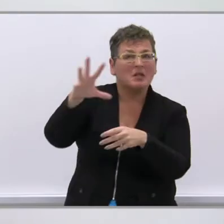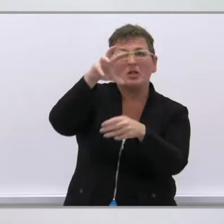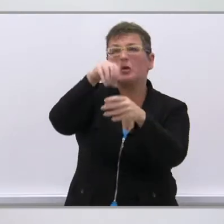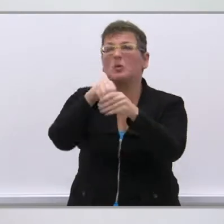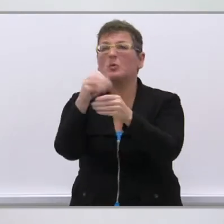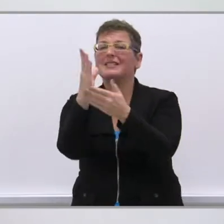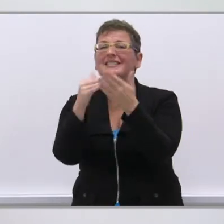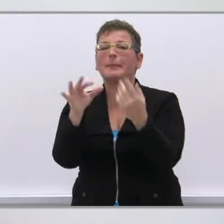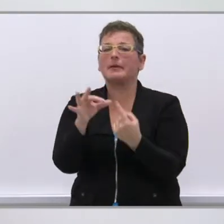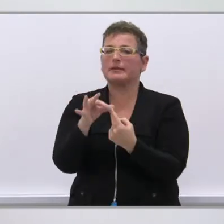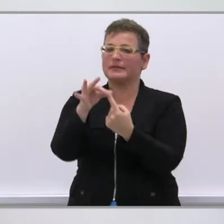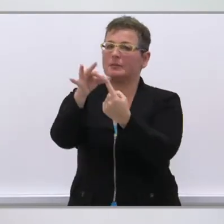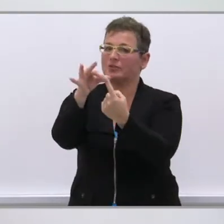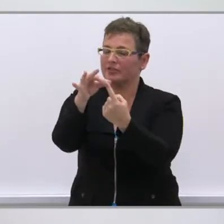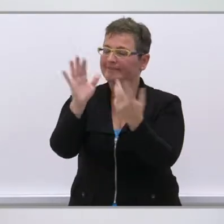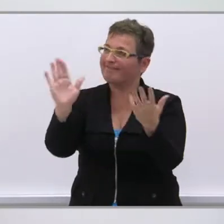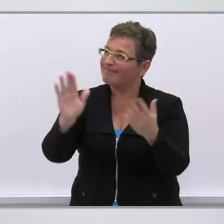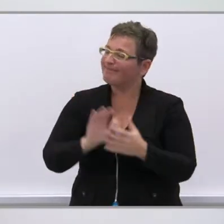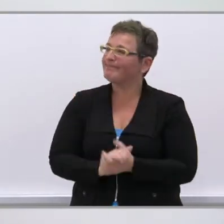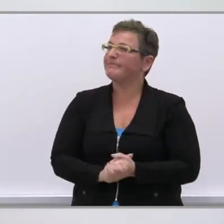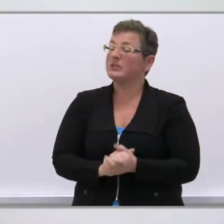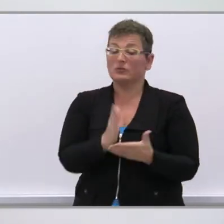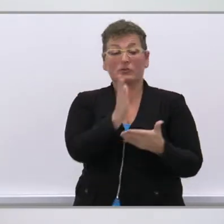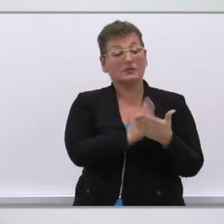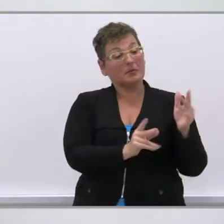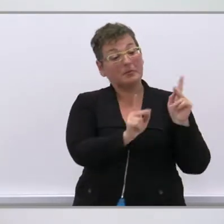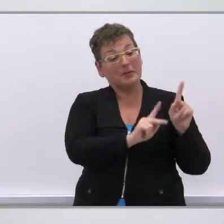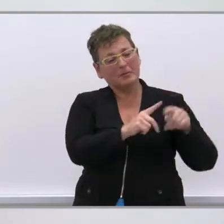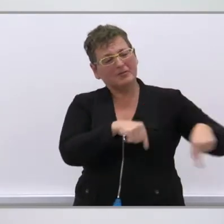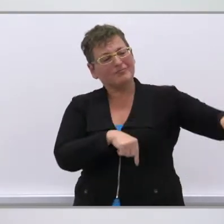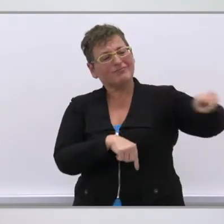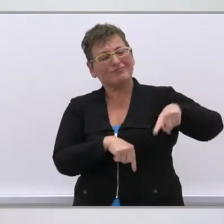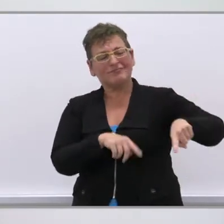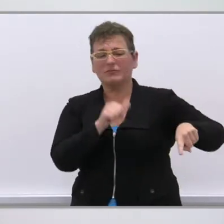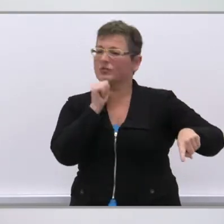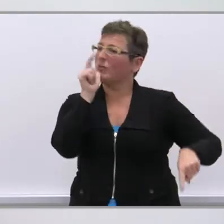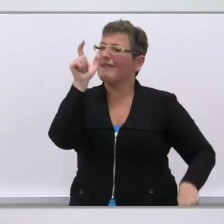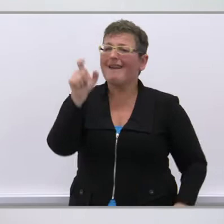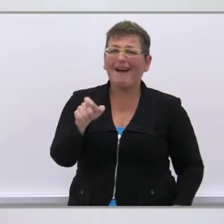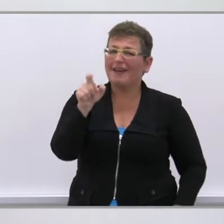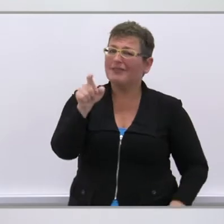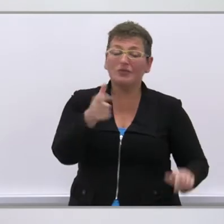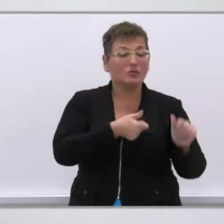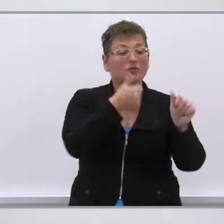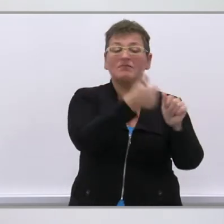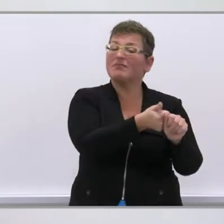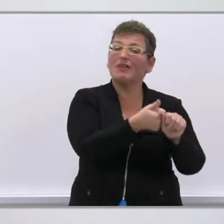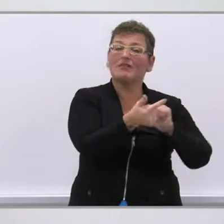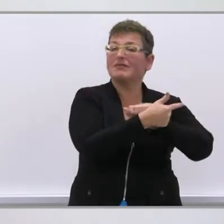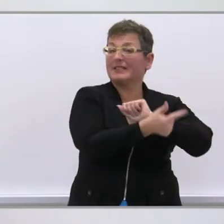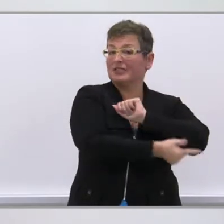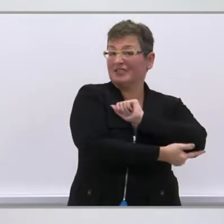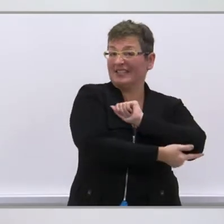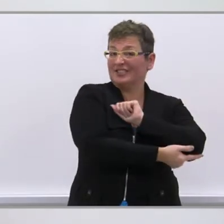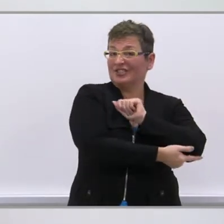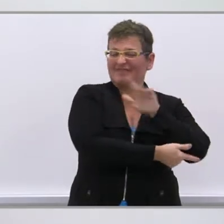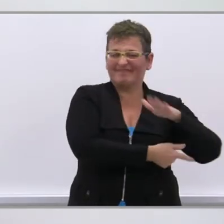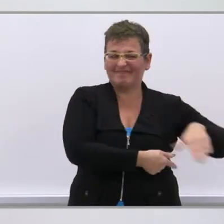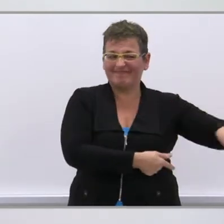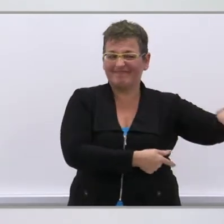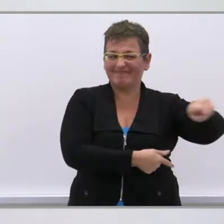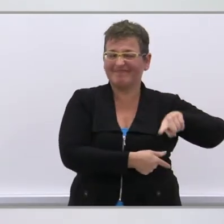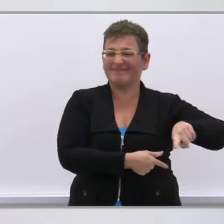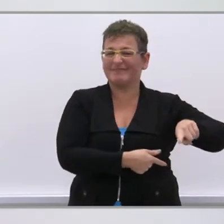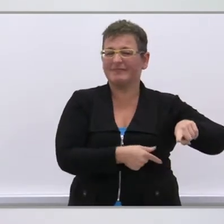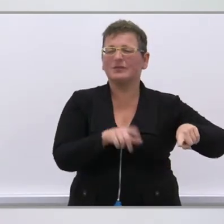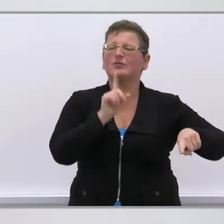exceptions. Some people or organizations that do not have to obey the legislation. But these exceptions will